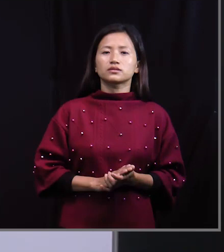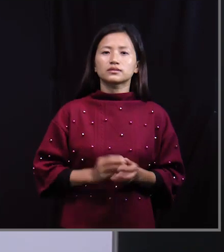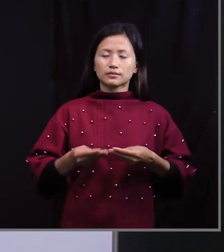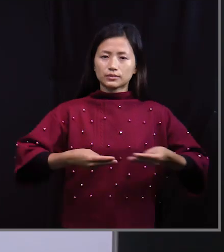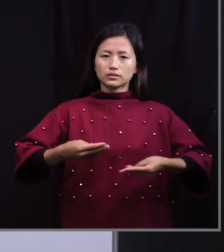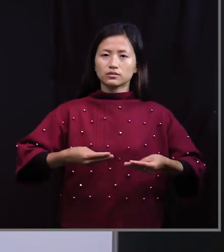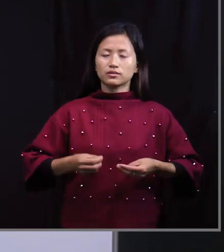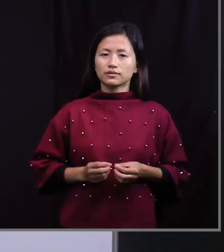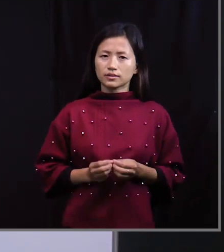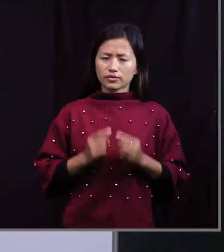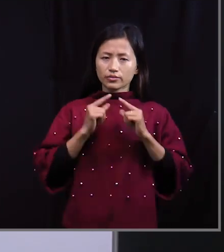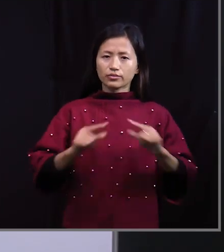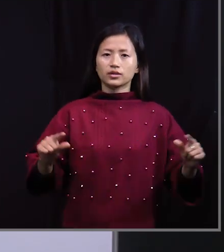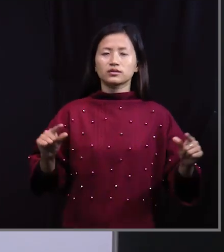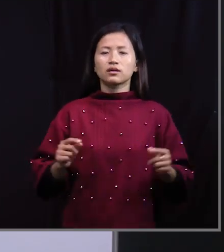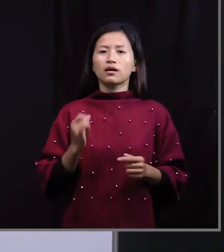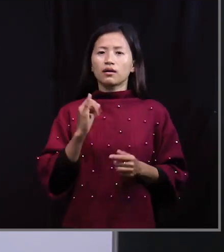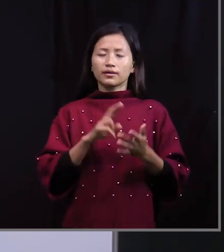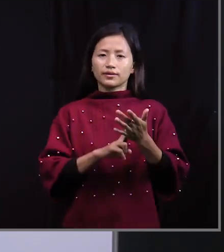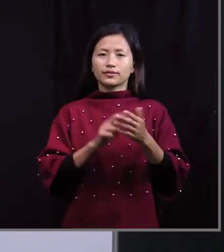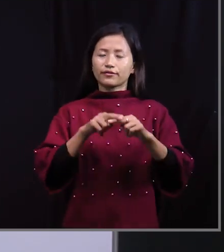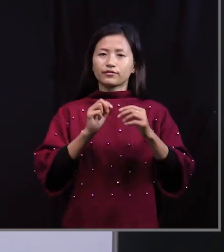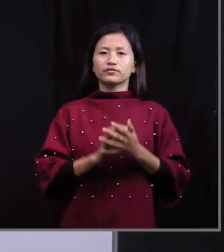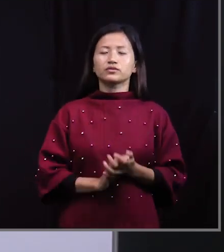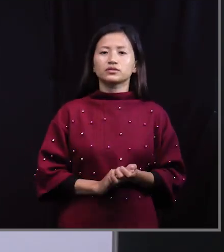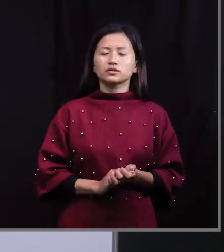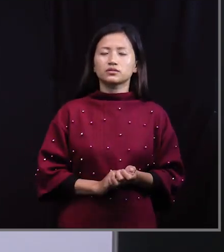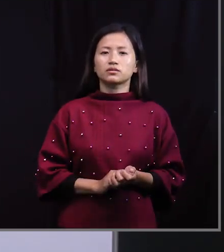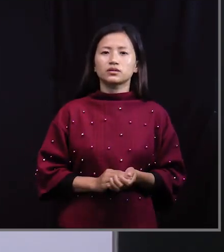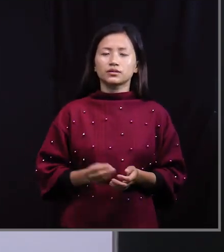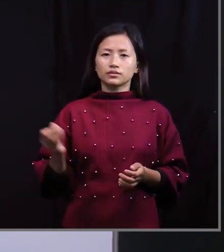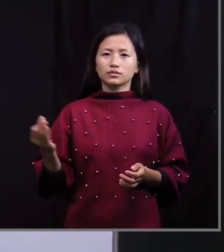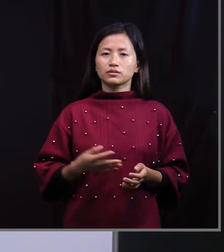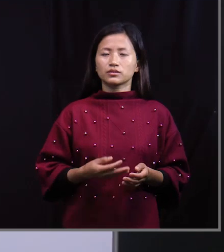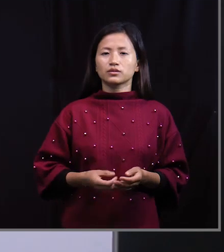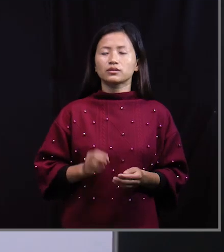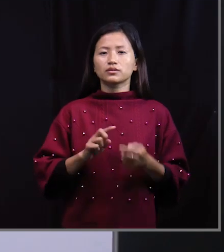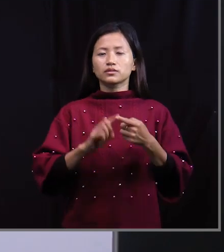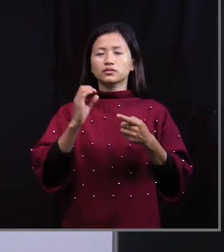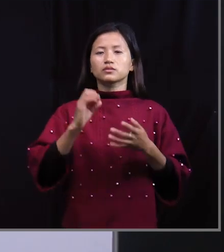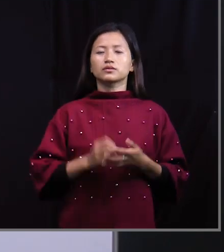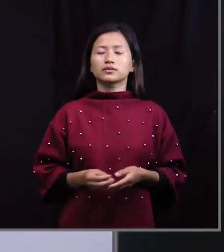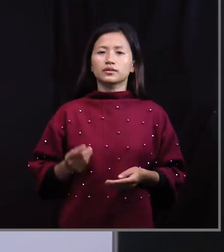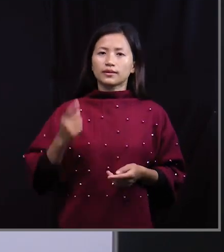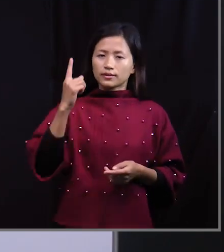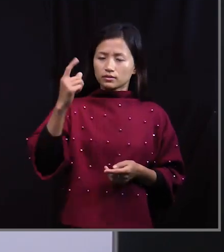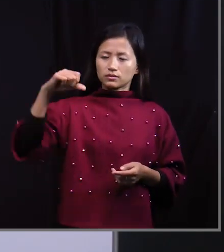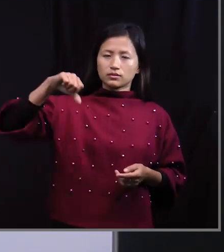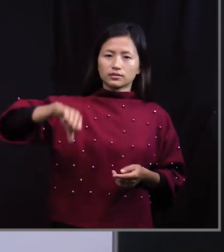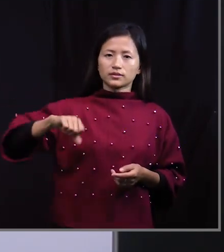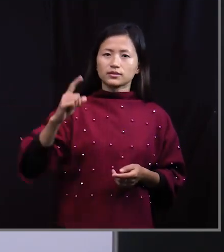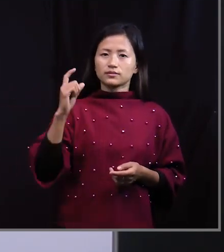has a great influence on your business. When the new economic policy was implemented in the year